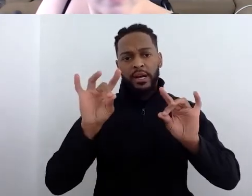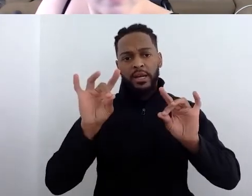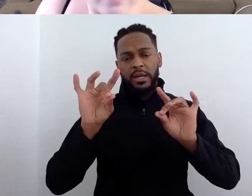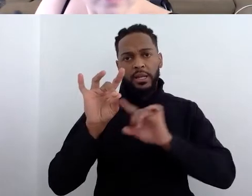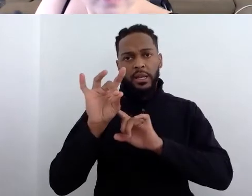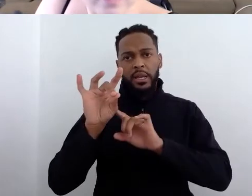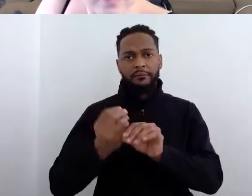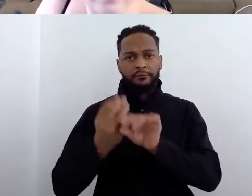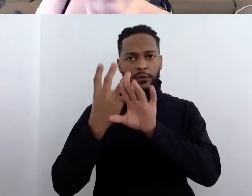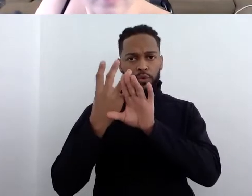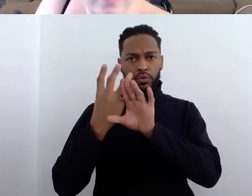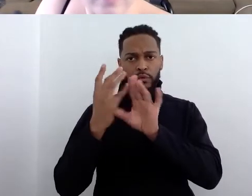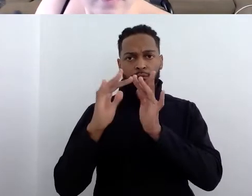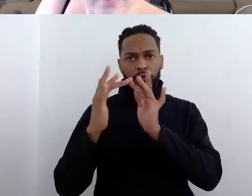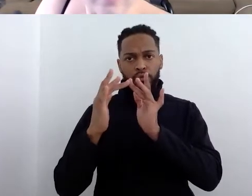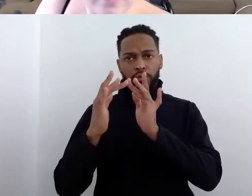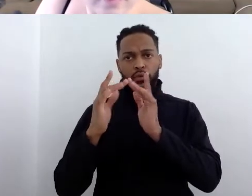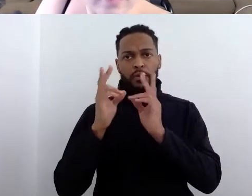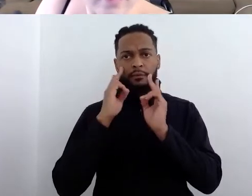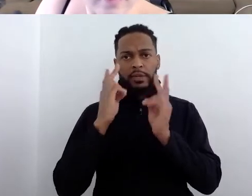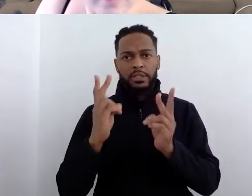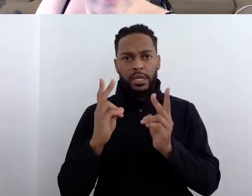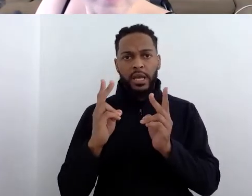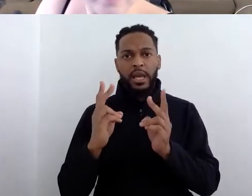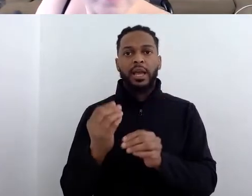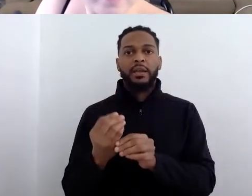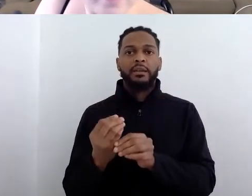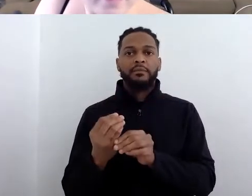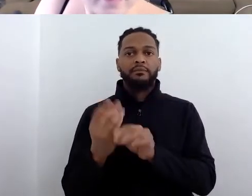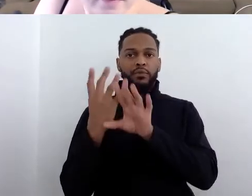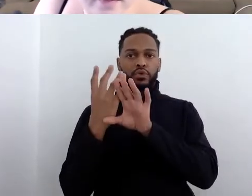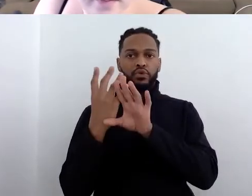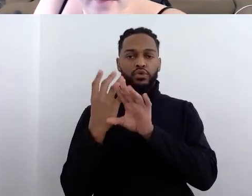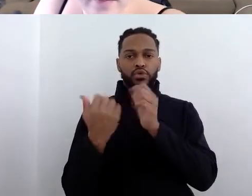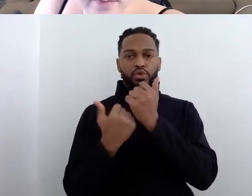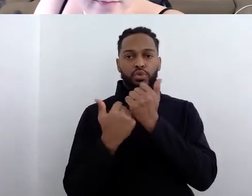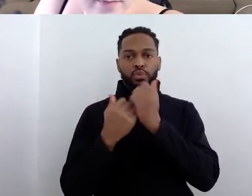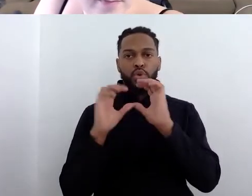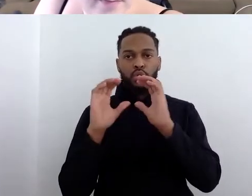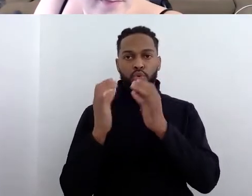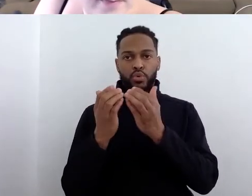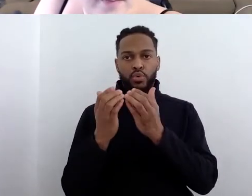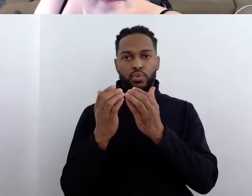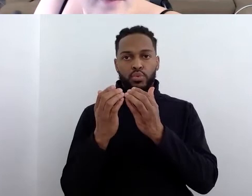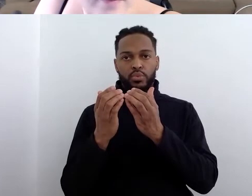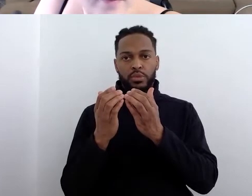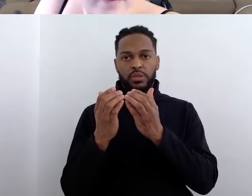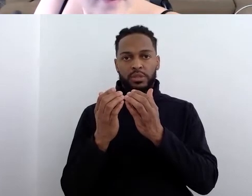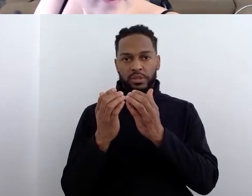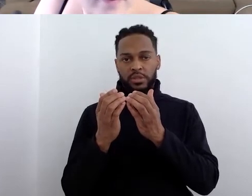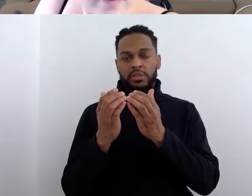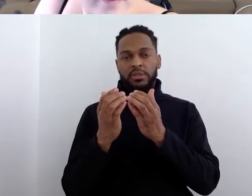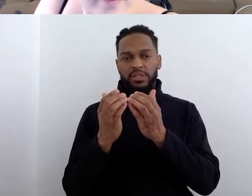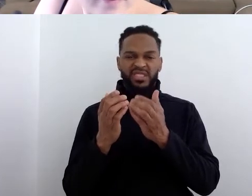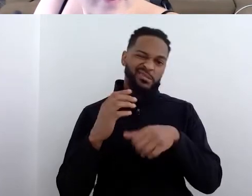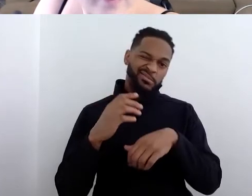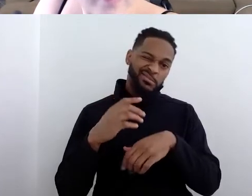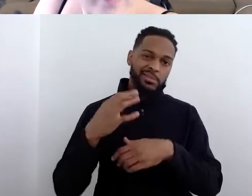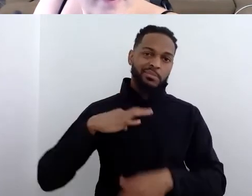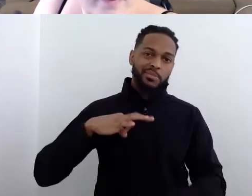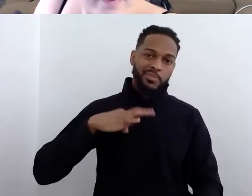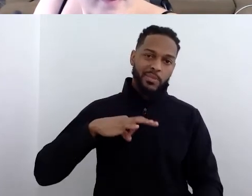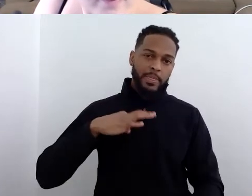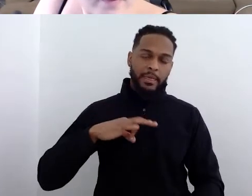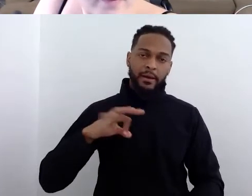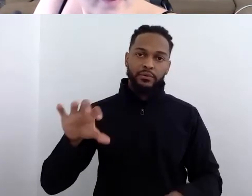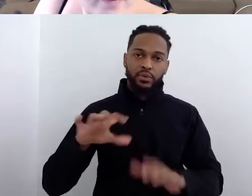And so one of the advantages of, doing things virtual. But